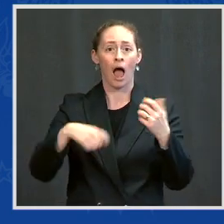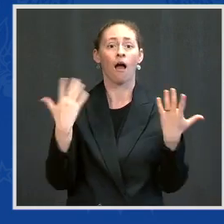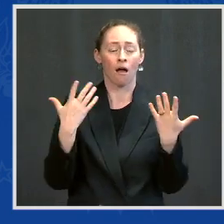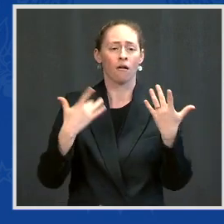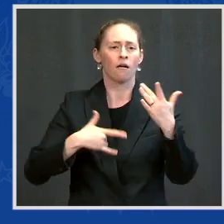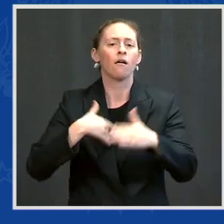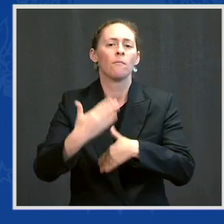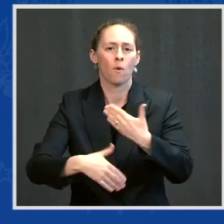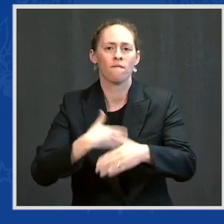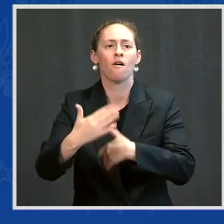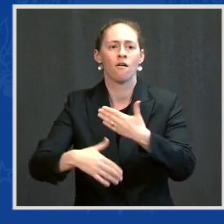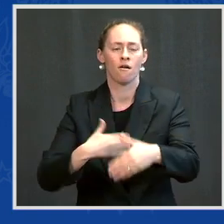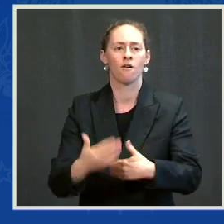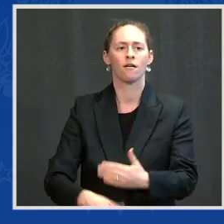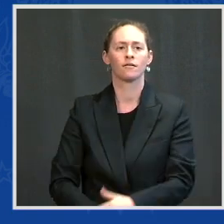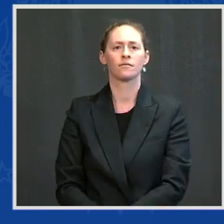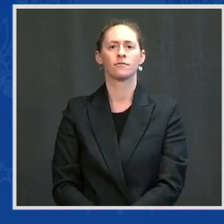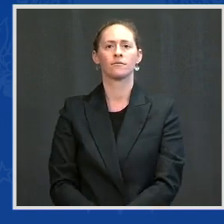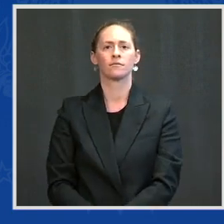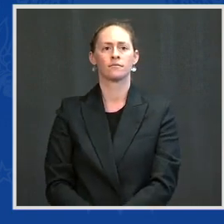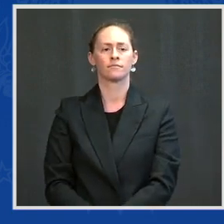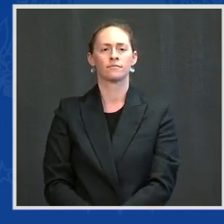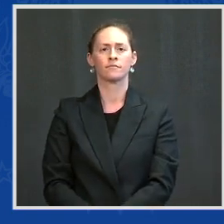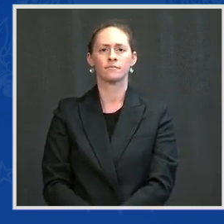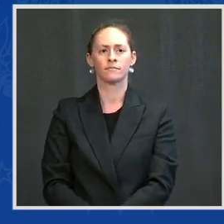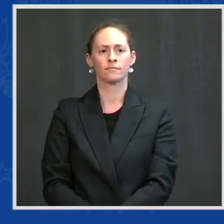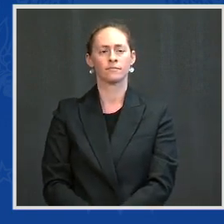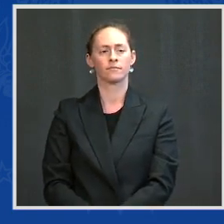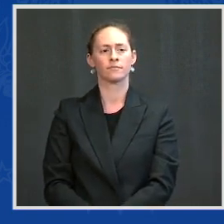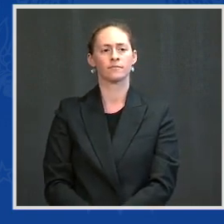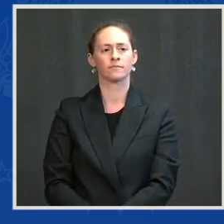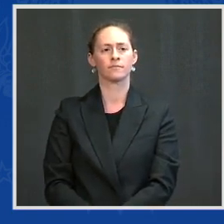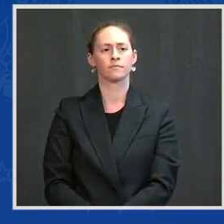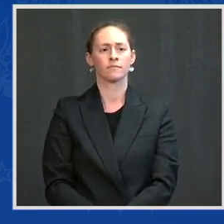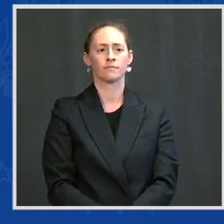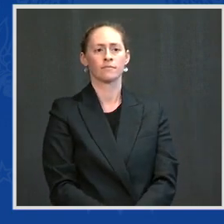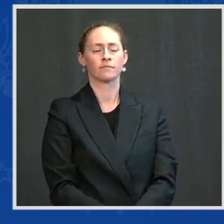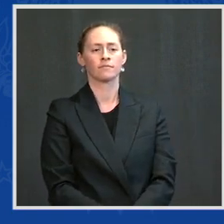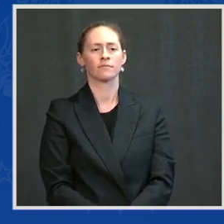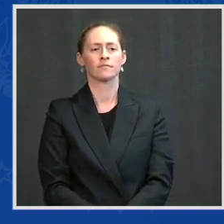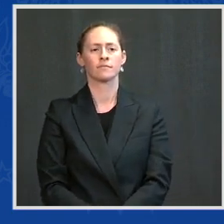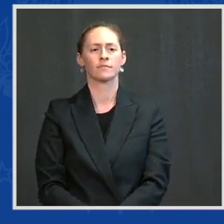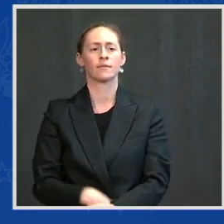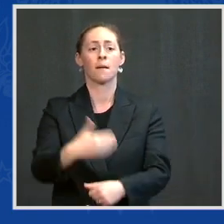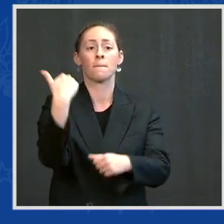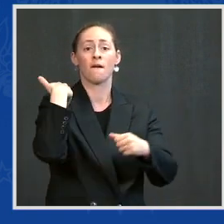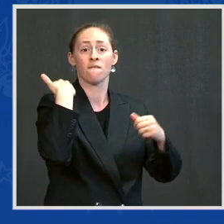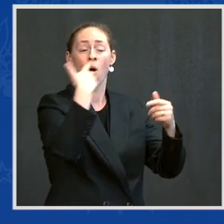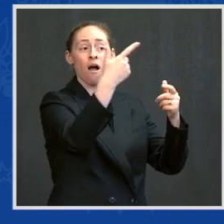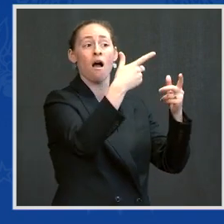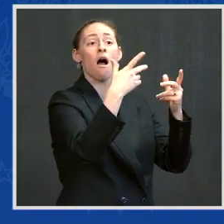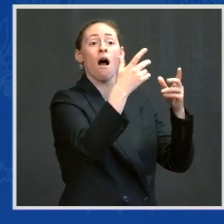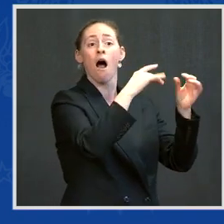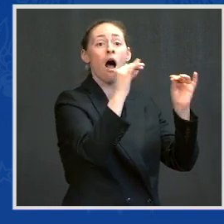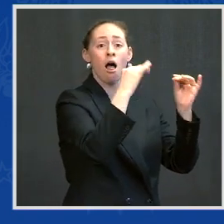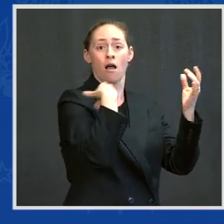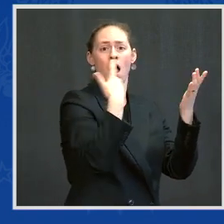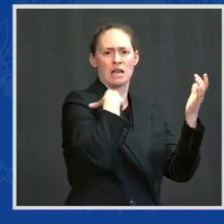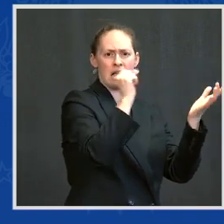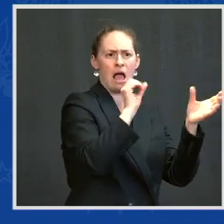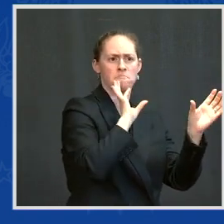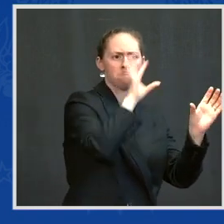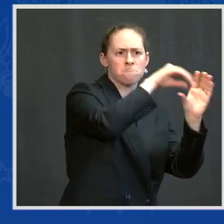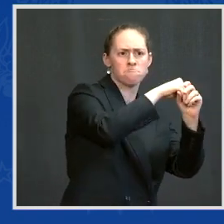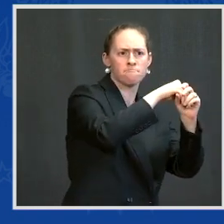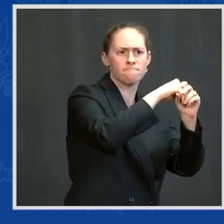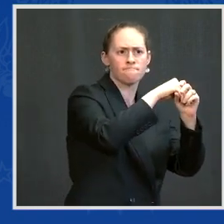negotiate, before the ceasefire was negotiated, that I made it clear that I spoke with President